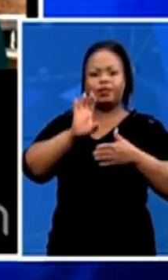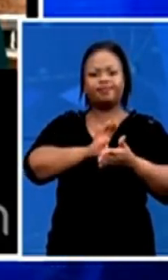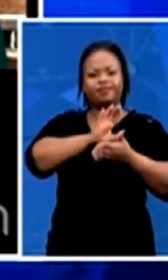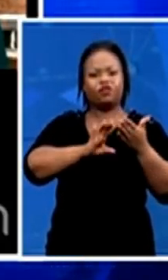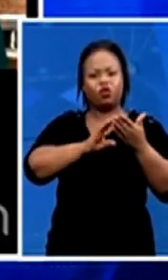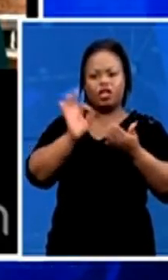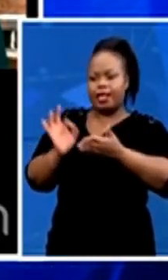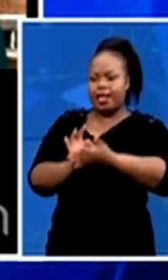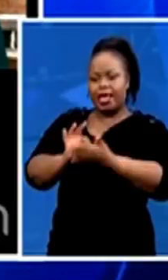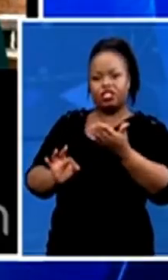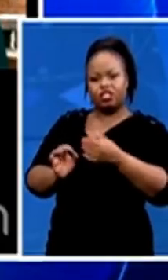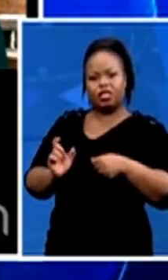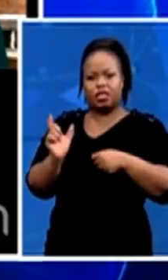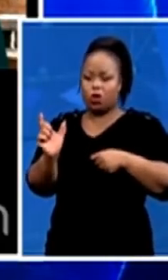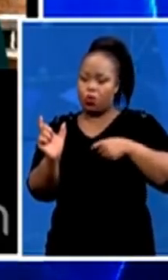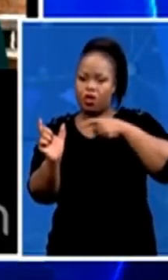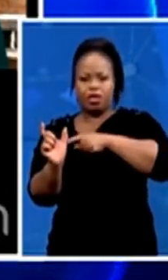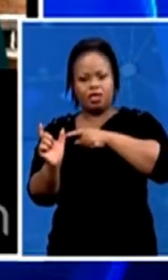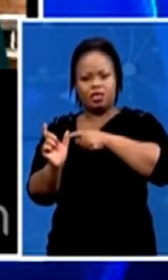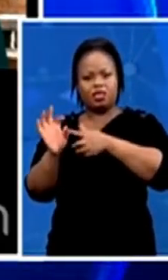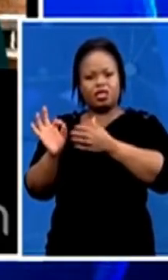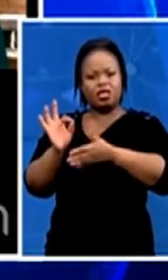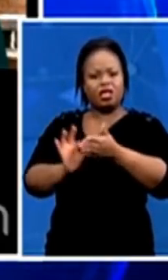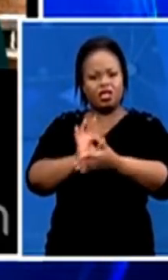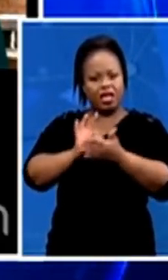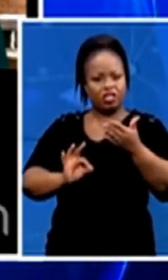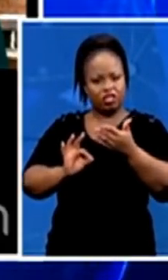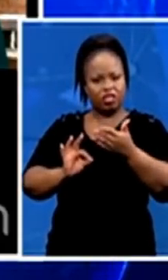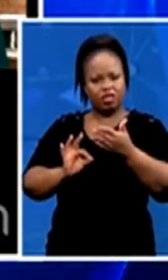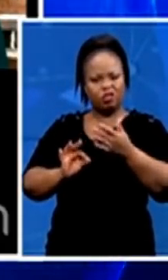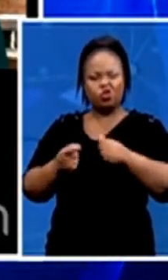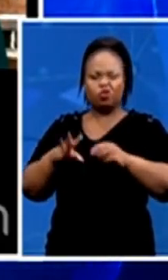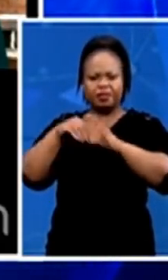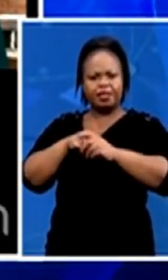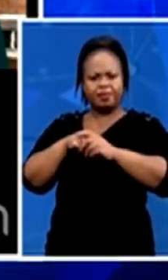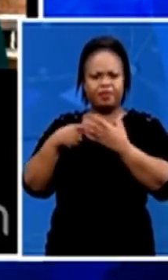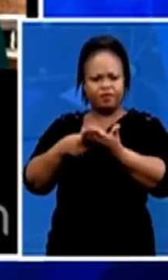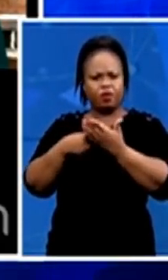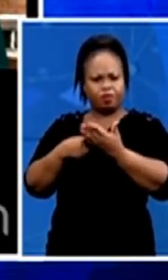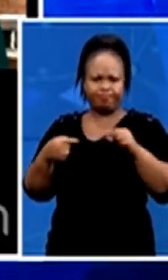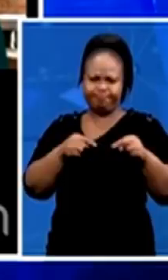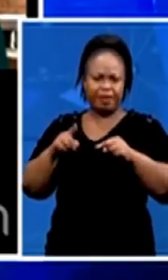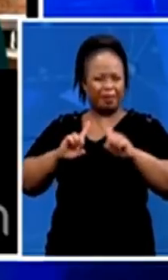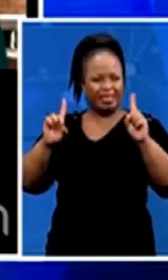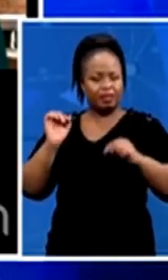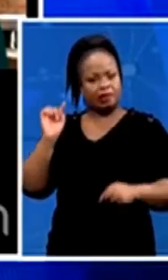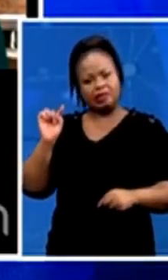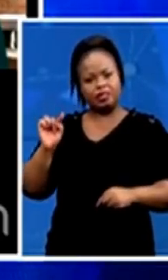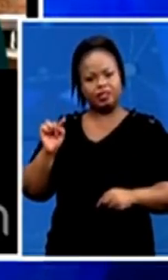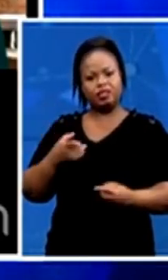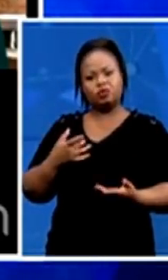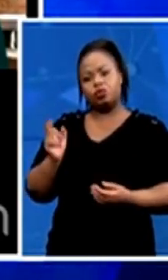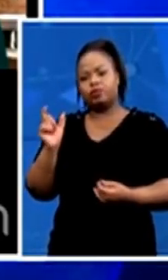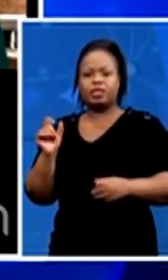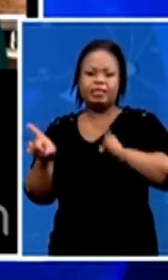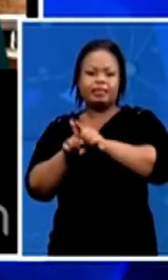their heads of argument, and preemption and so on, but those are expressions of the same idea. I'm